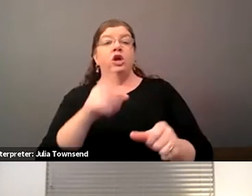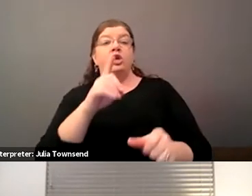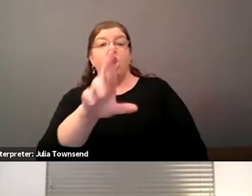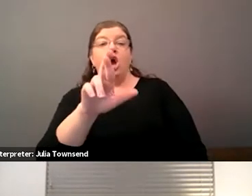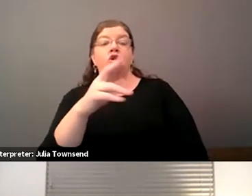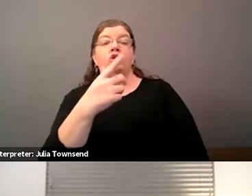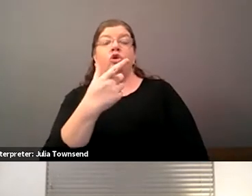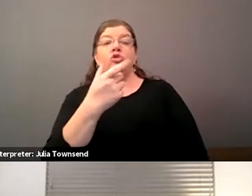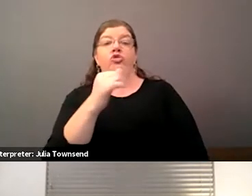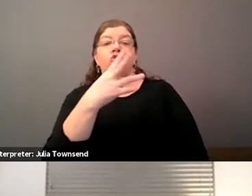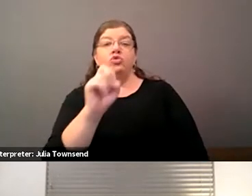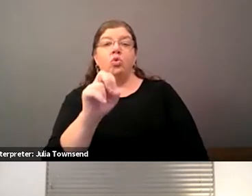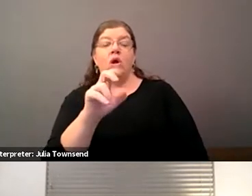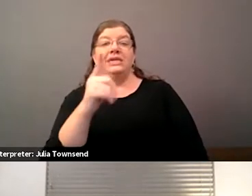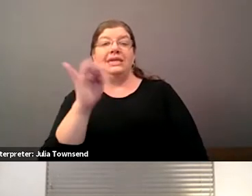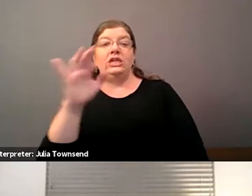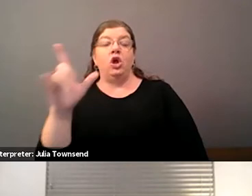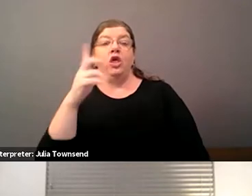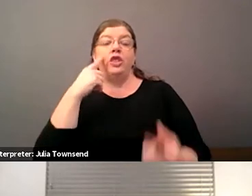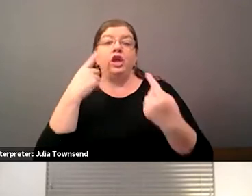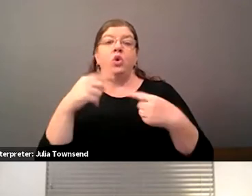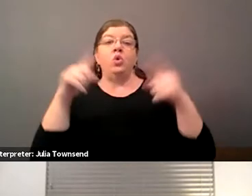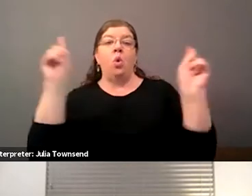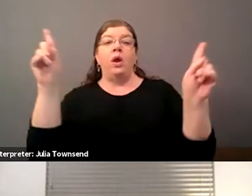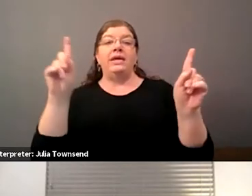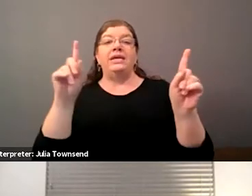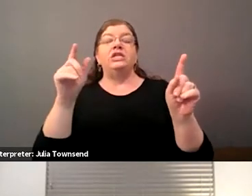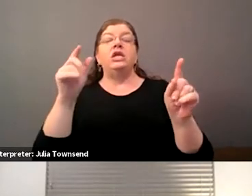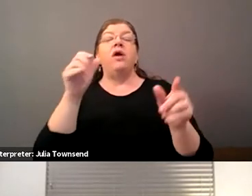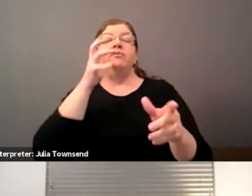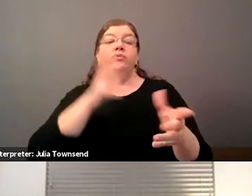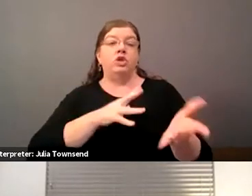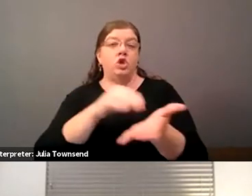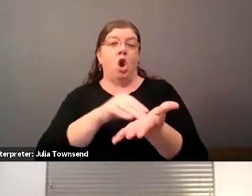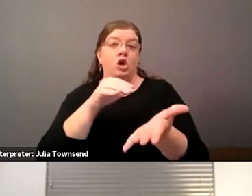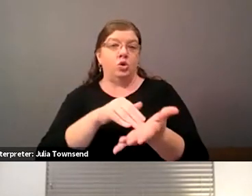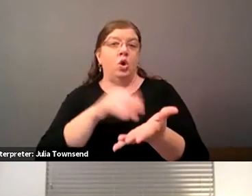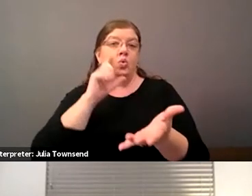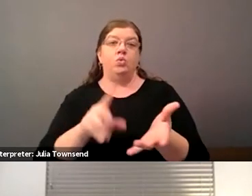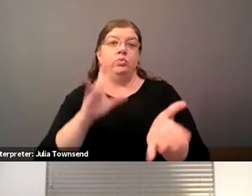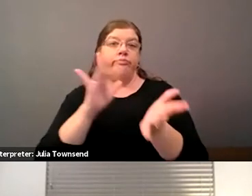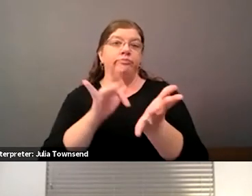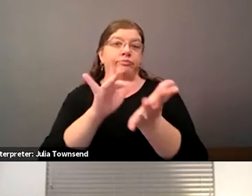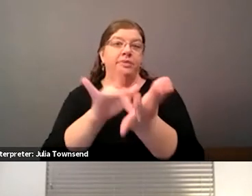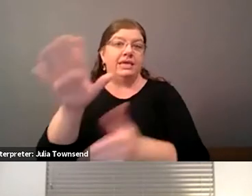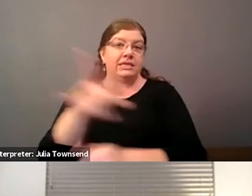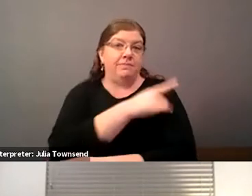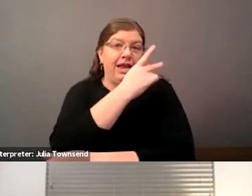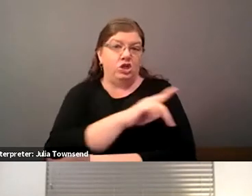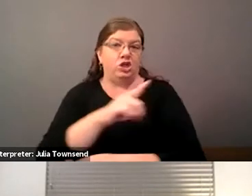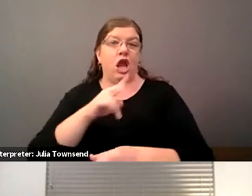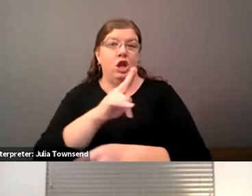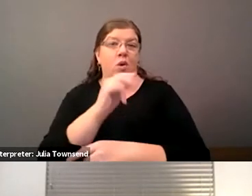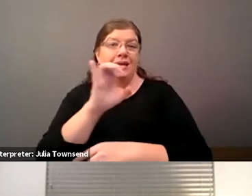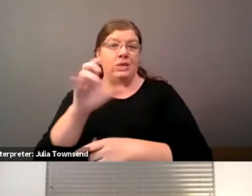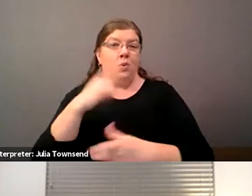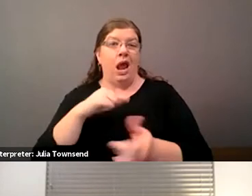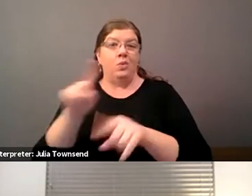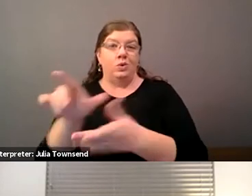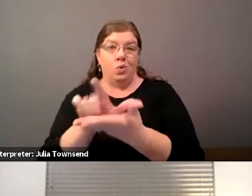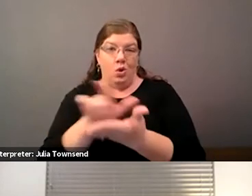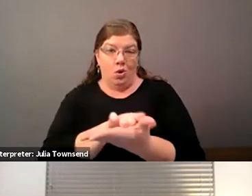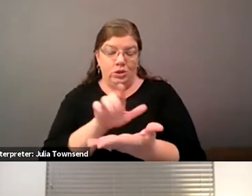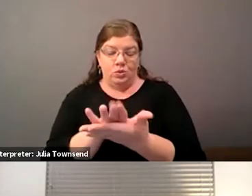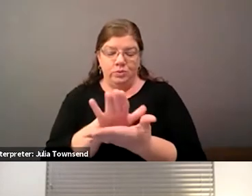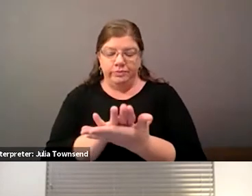gynecologist who abused over 700 women at ufc where i went to law school i am coming to you tonight it's been a couple years